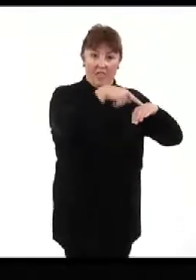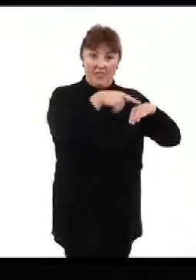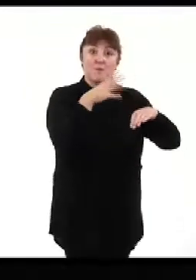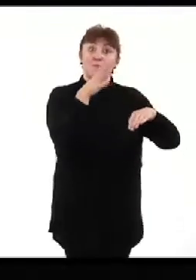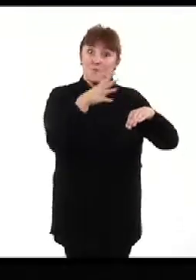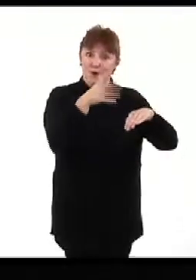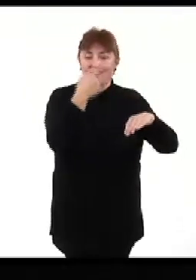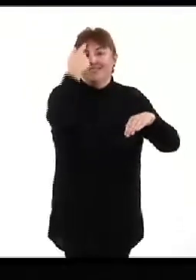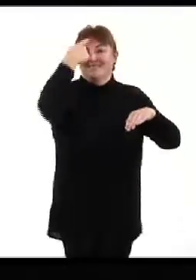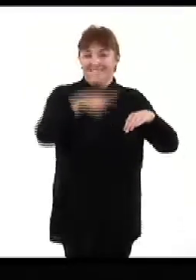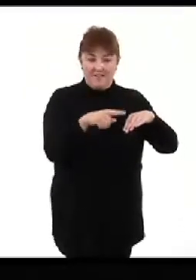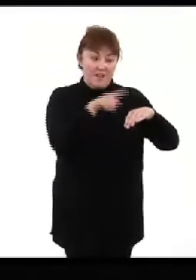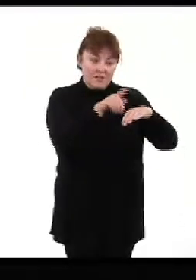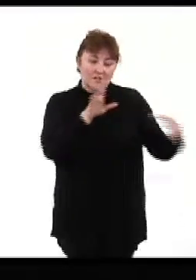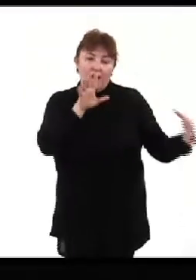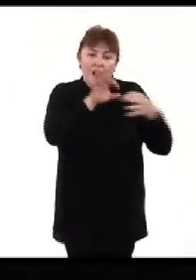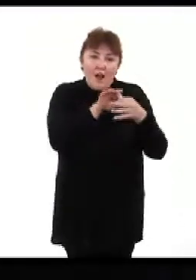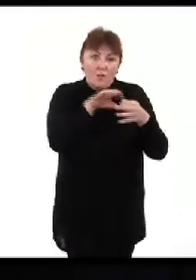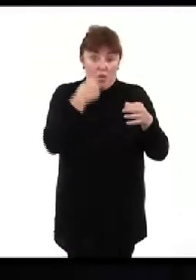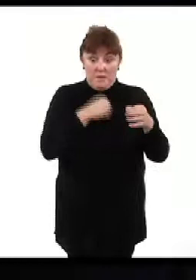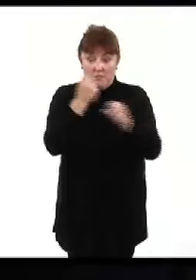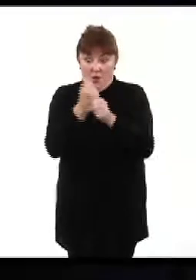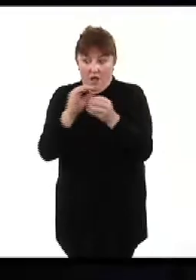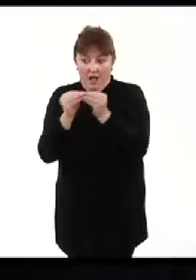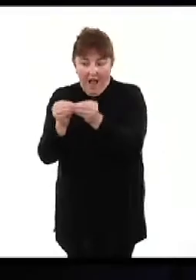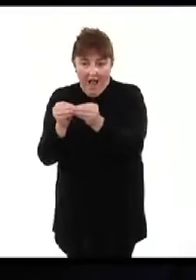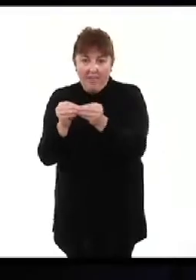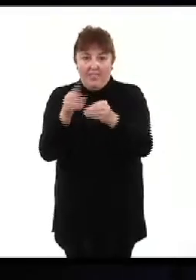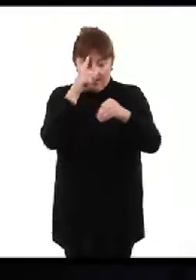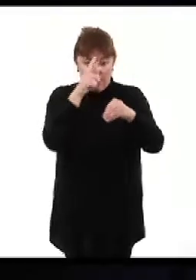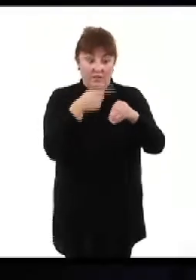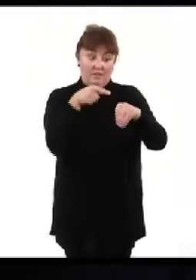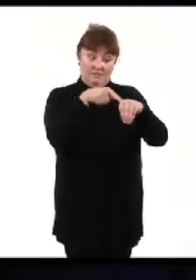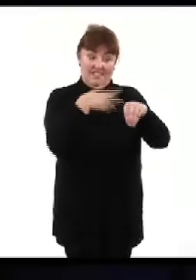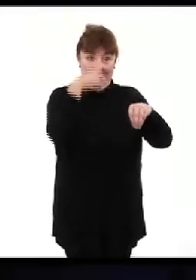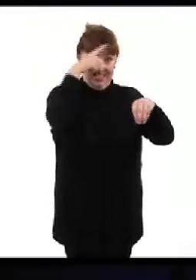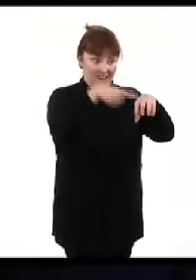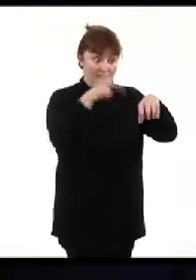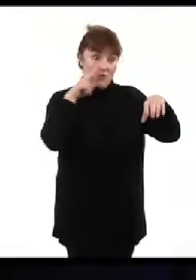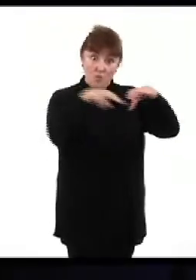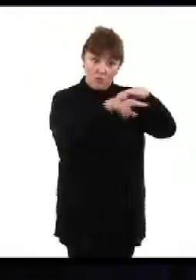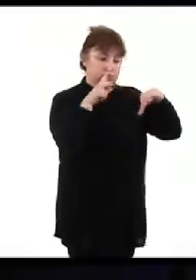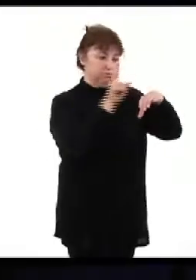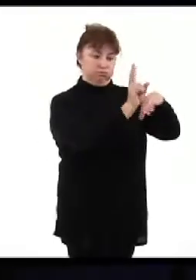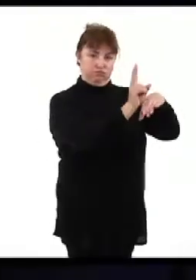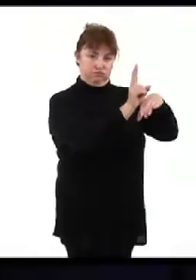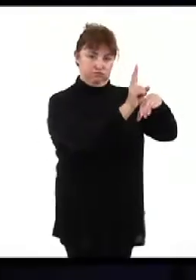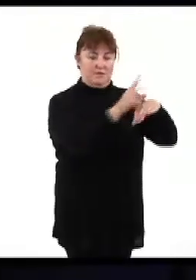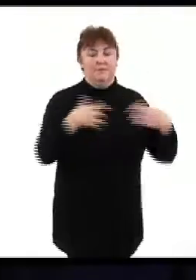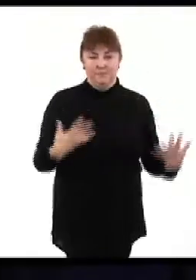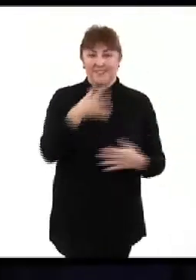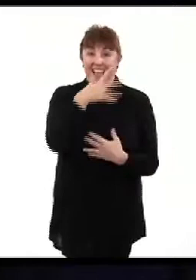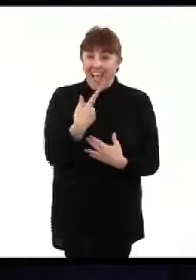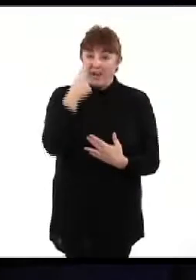do. And in all of these brain studies that I'm going to be telling you about today, we will be comparing our